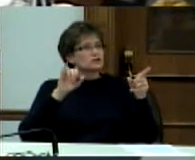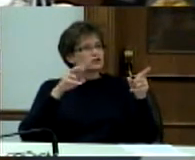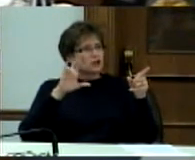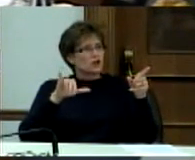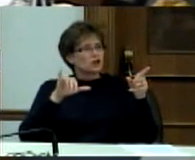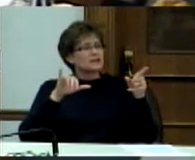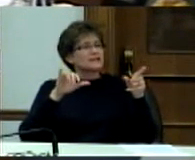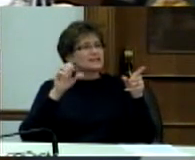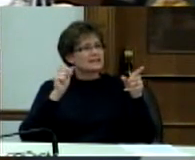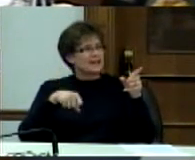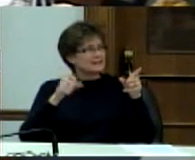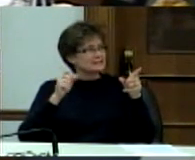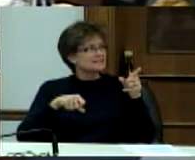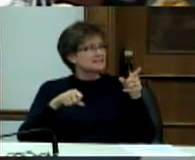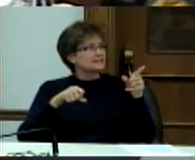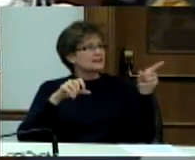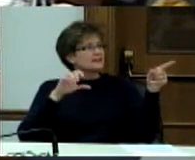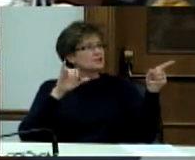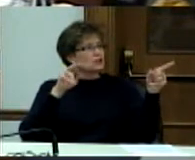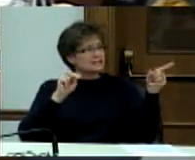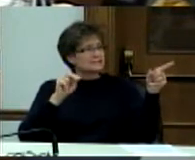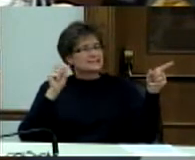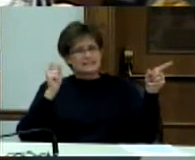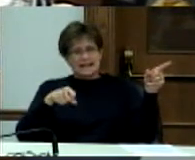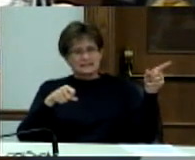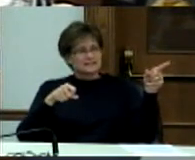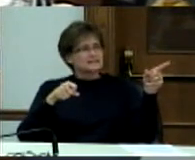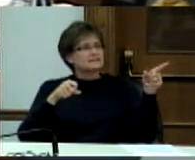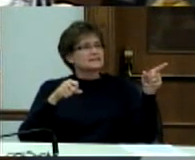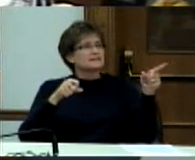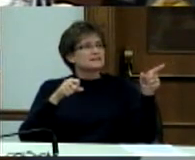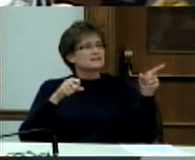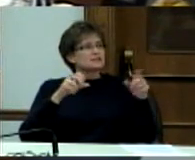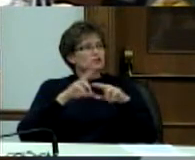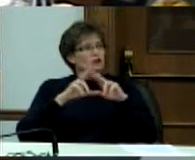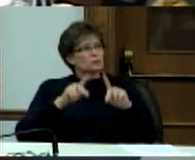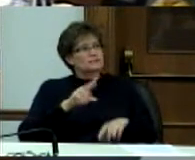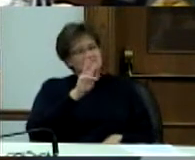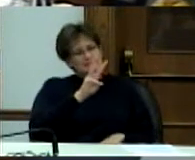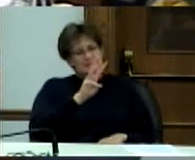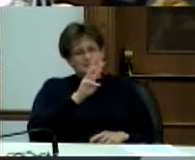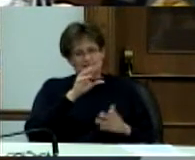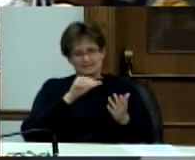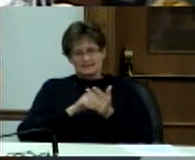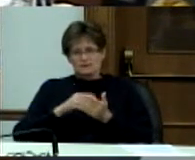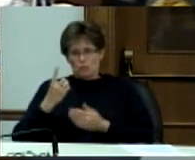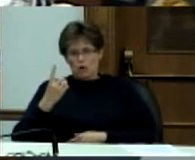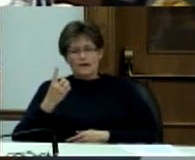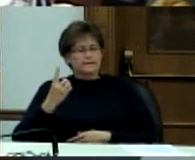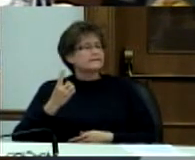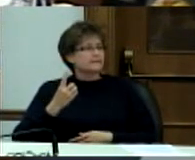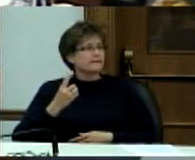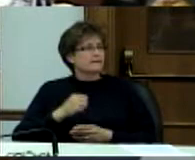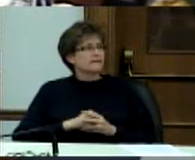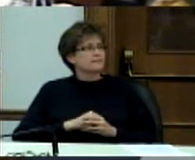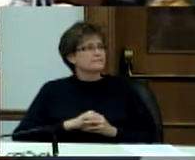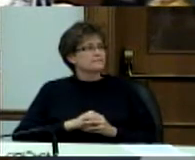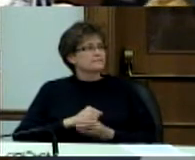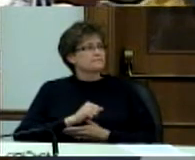Jerry Robichaud, Aye. and President Ingrid. Aye. Mr. Chairman, 6-1 in favor.